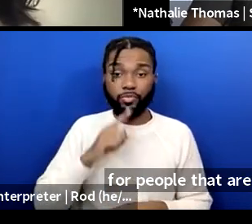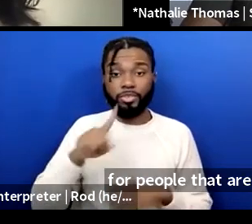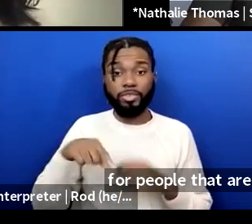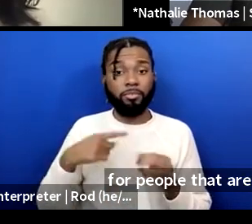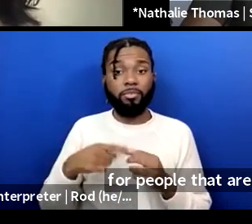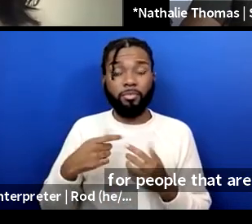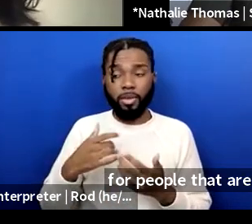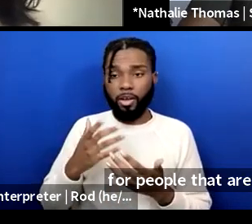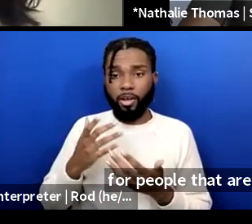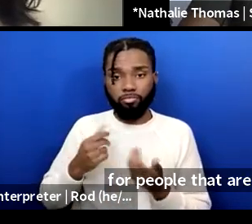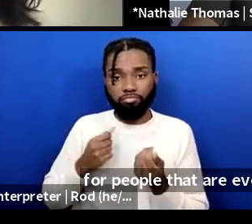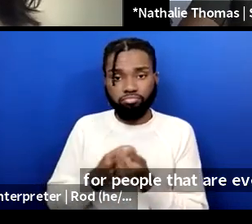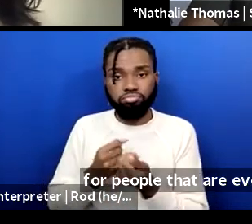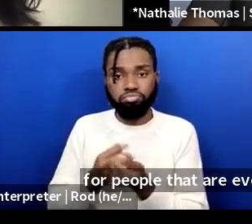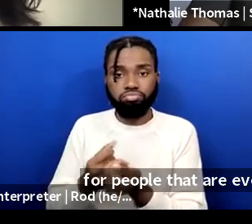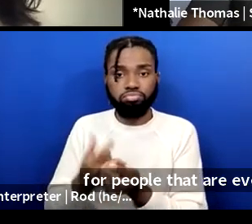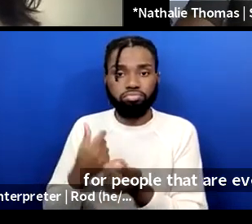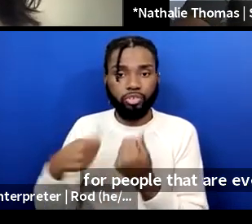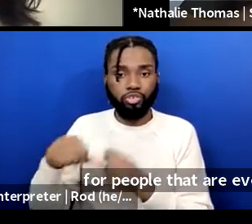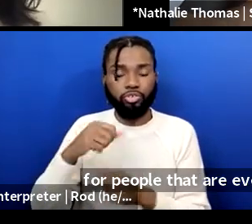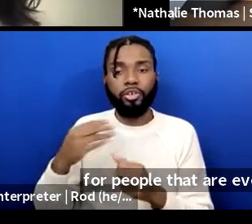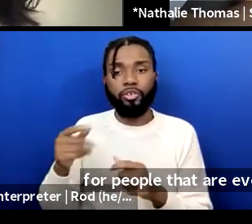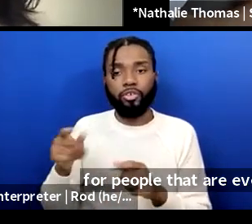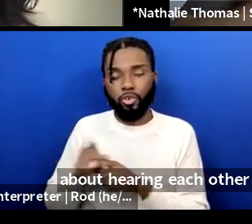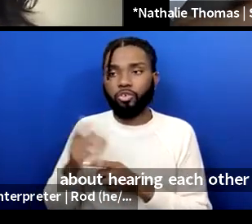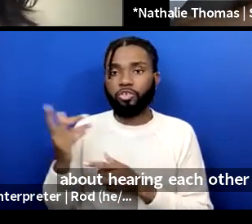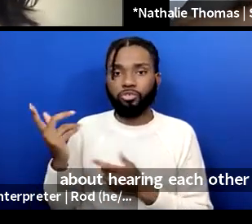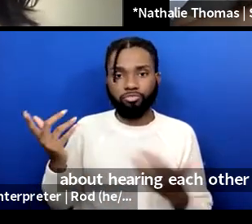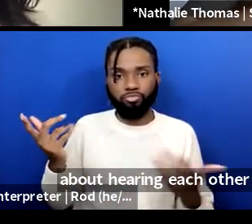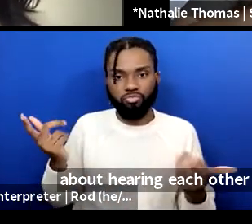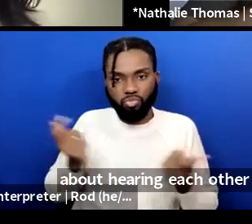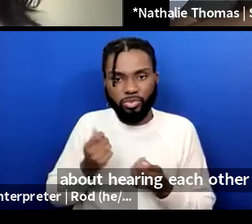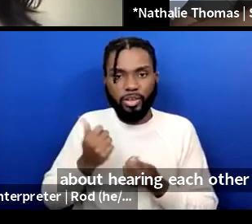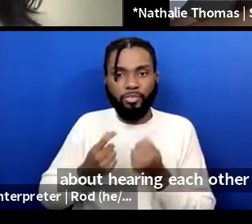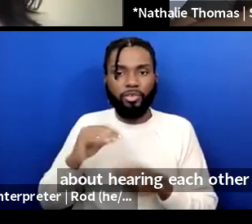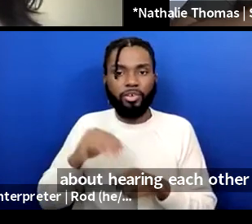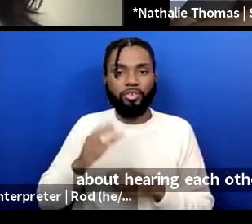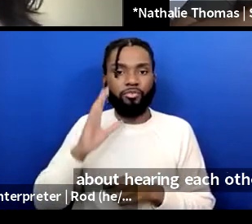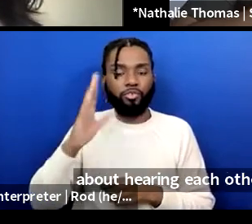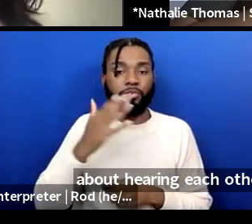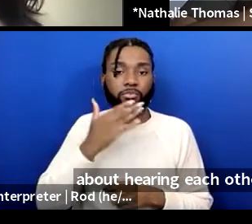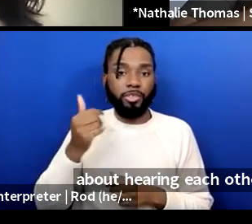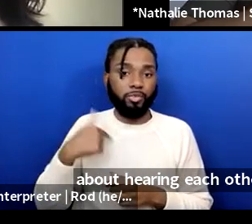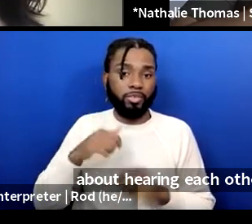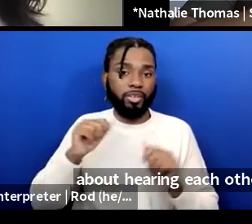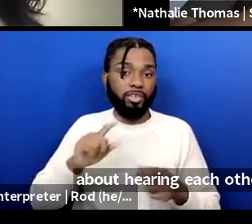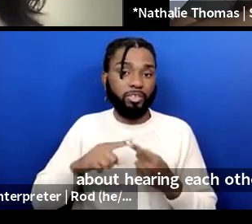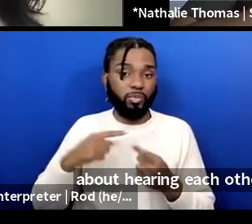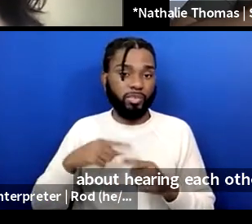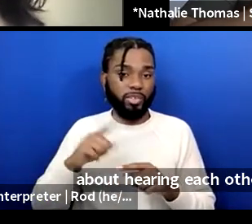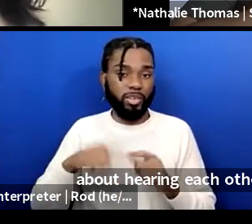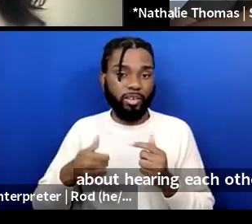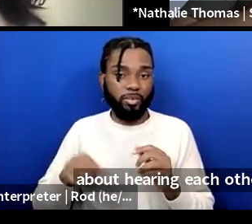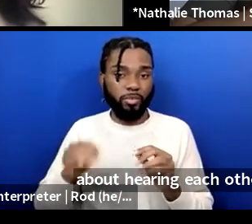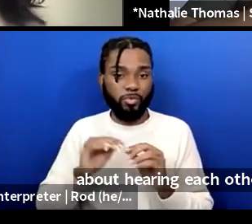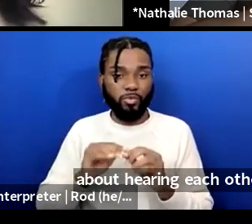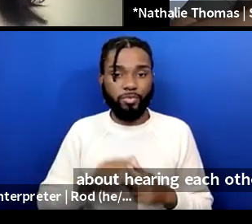other forward and bringing everyone into the future as best we can until we can't anymore. So